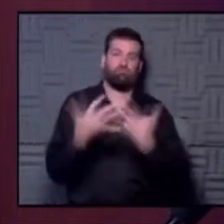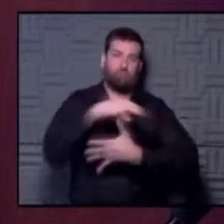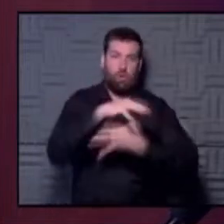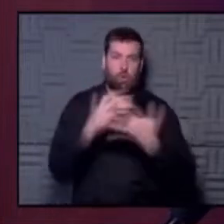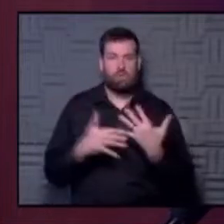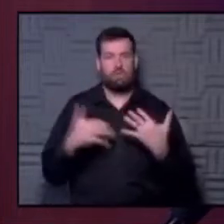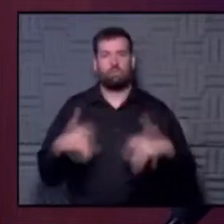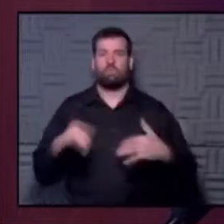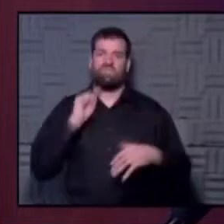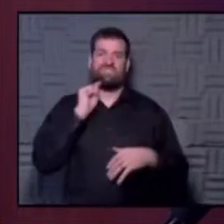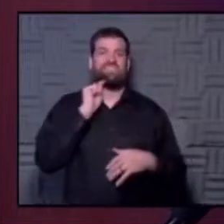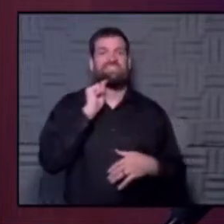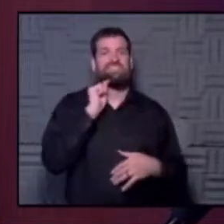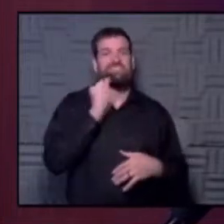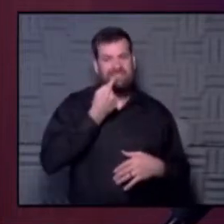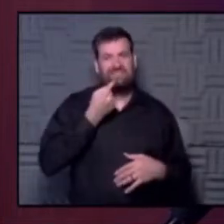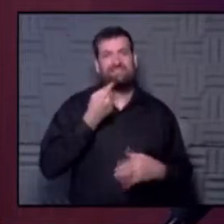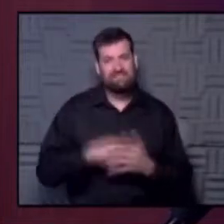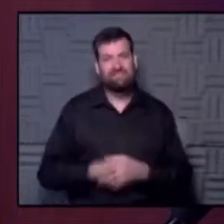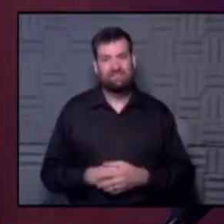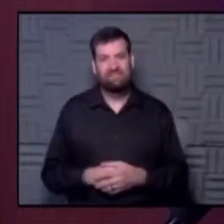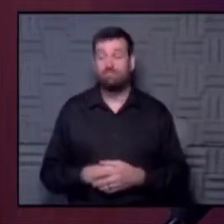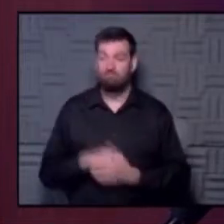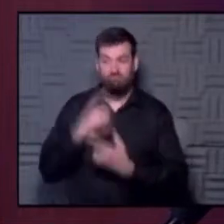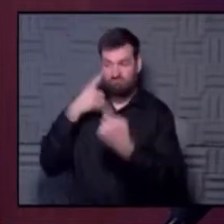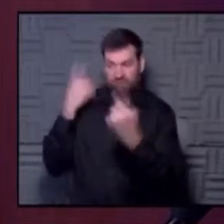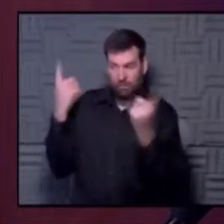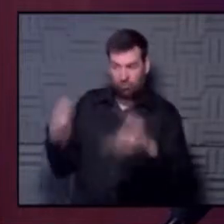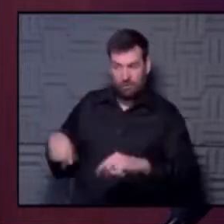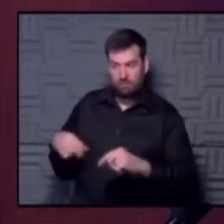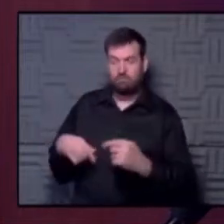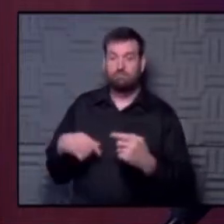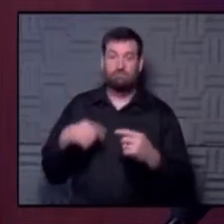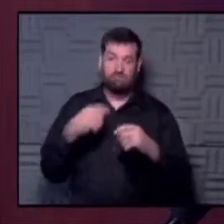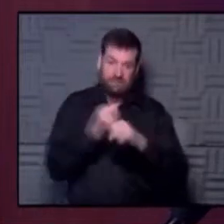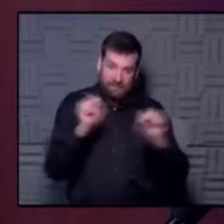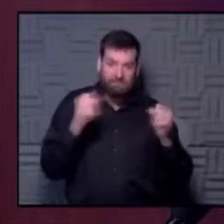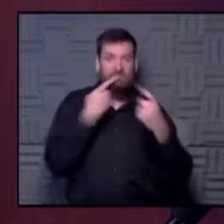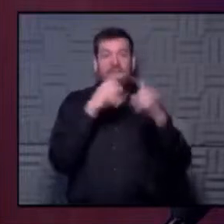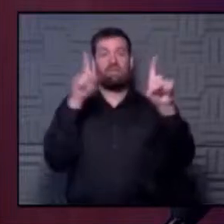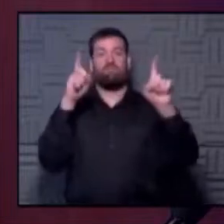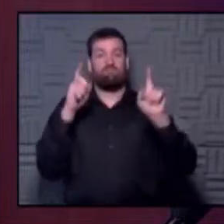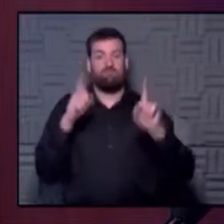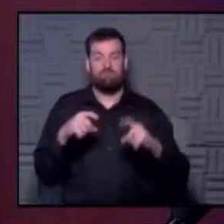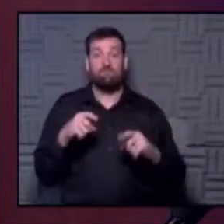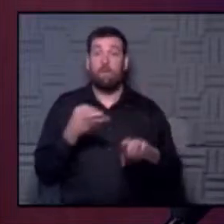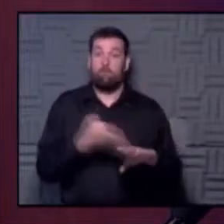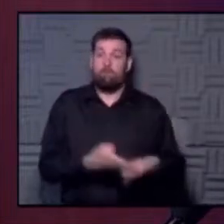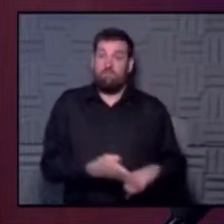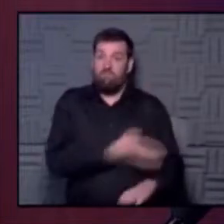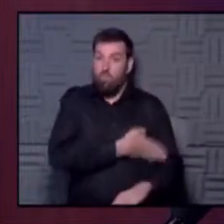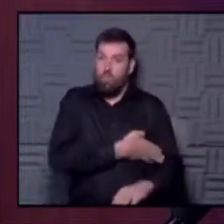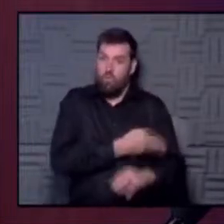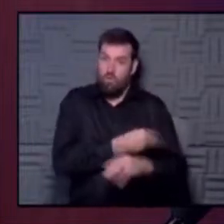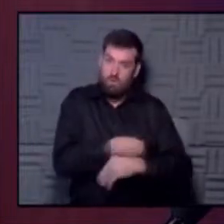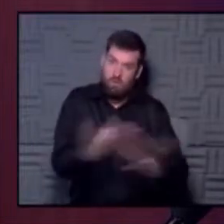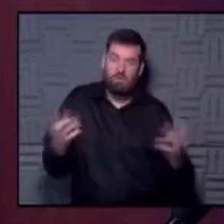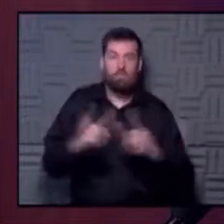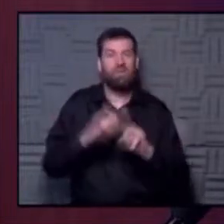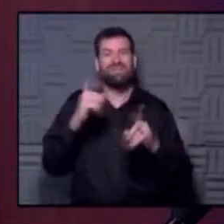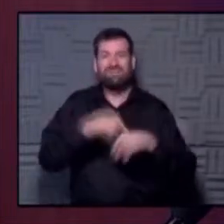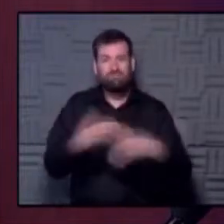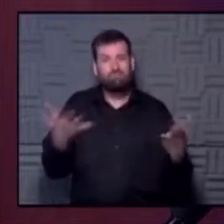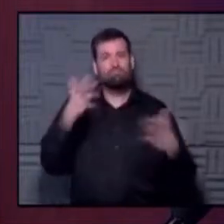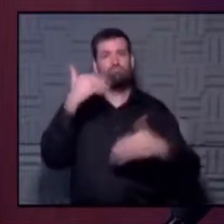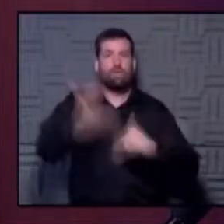is a significant effort. So totally agree with everything. We need to make sure it's safe and effective before it's distributed, but the distribution